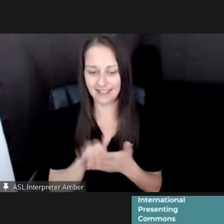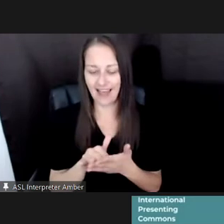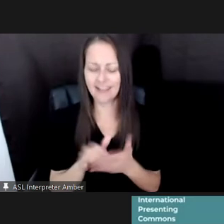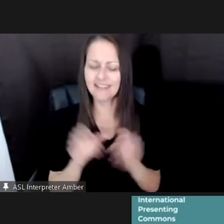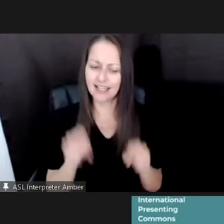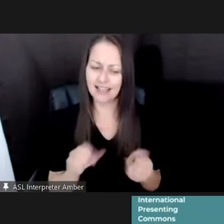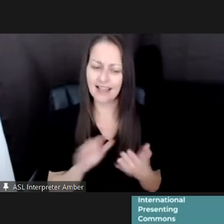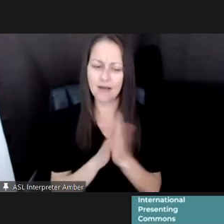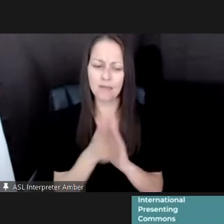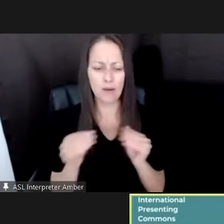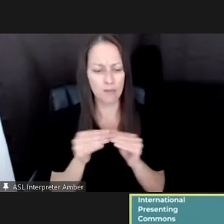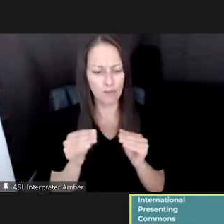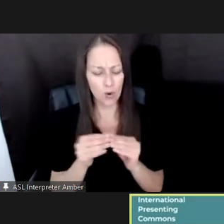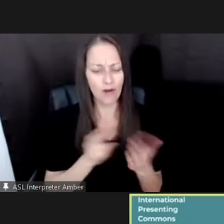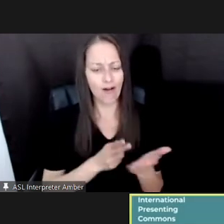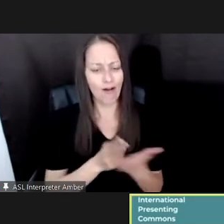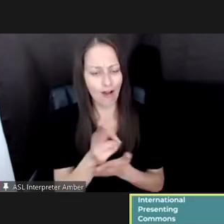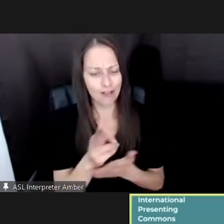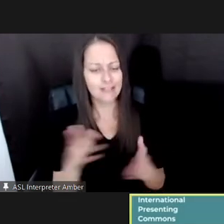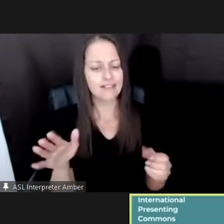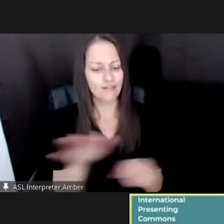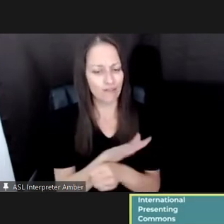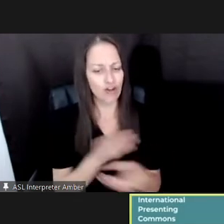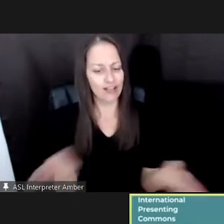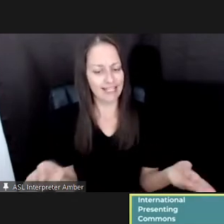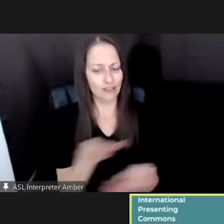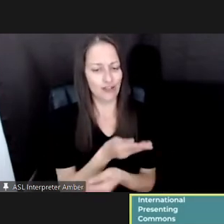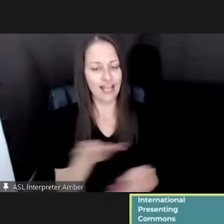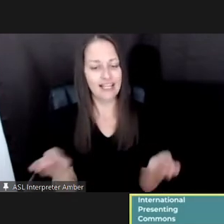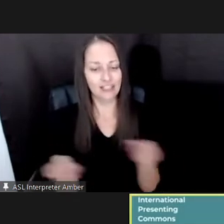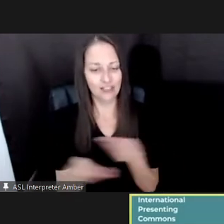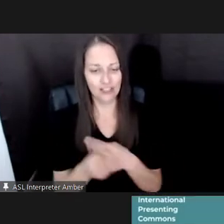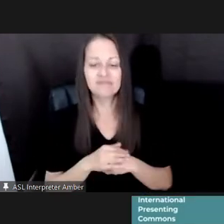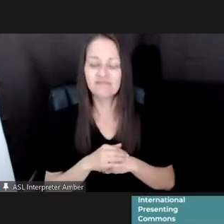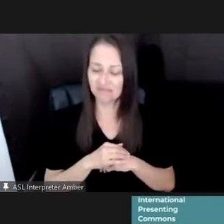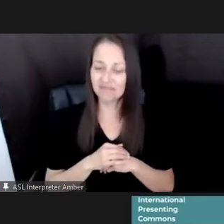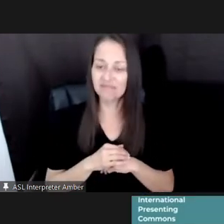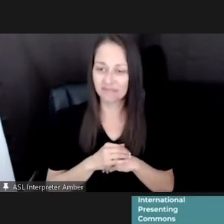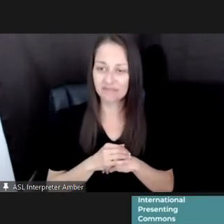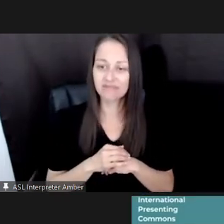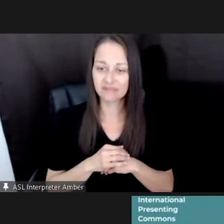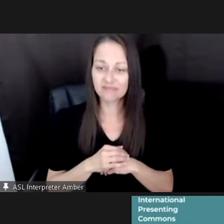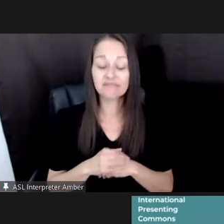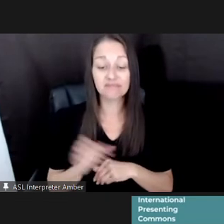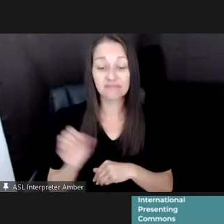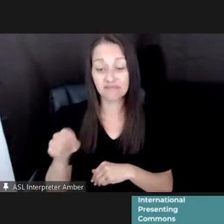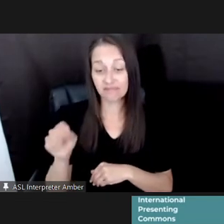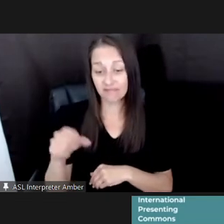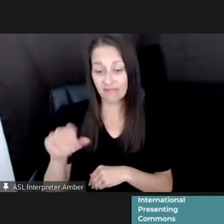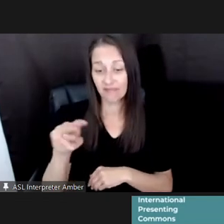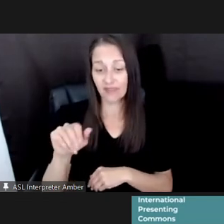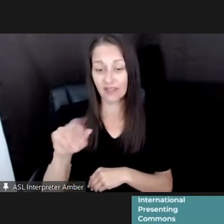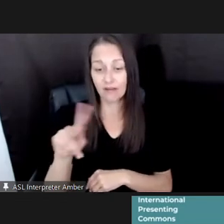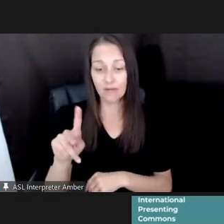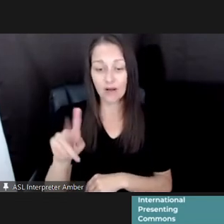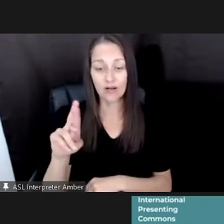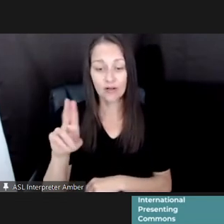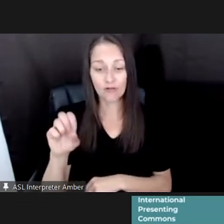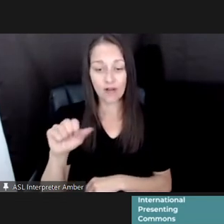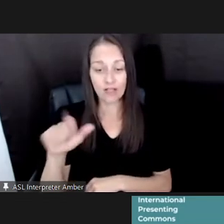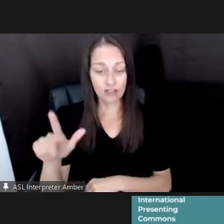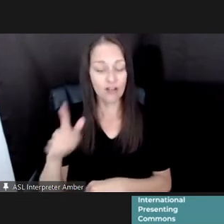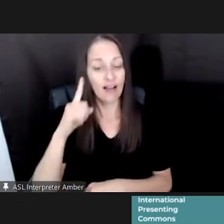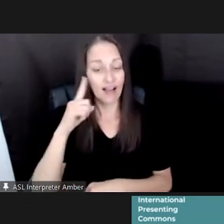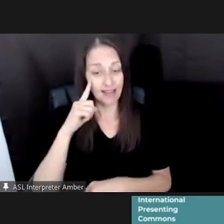exchange. Brilliant, brilliant. I think architecture is a very big problem within